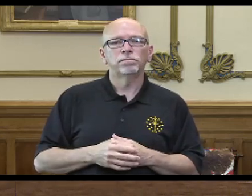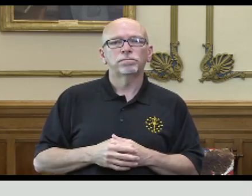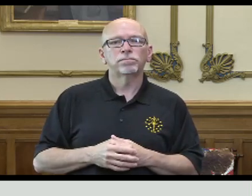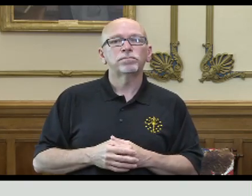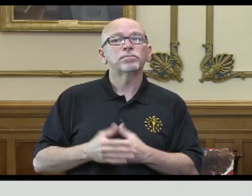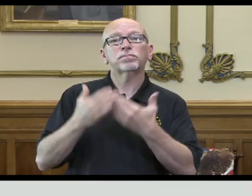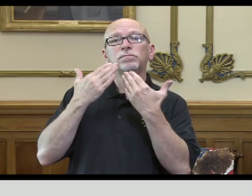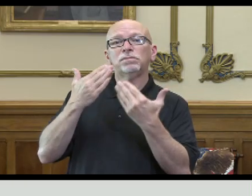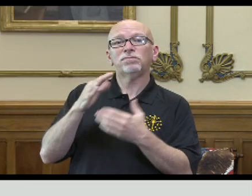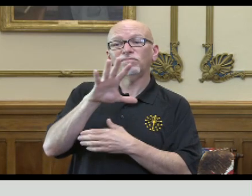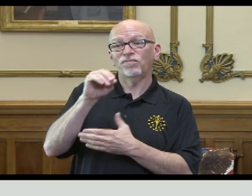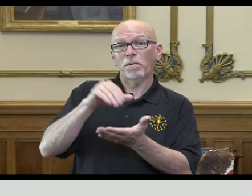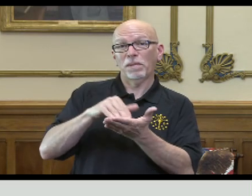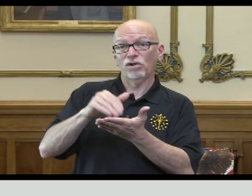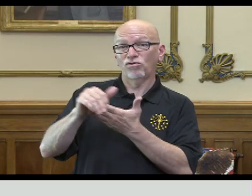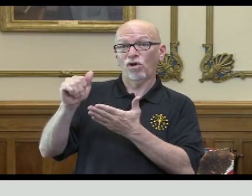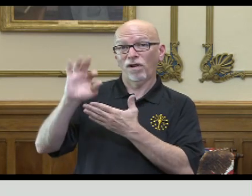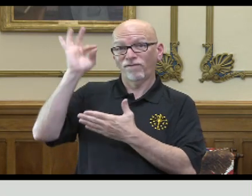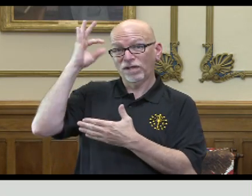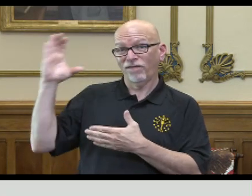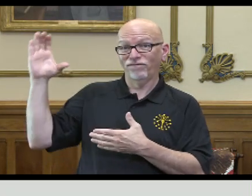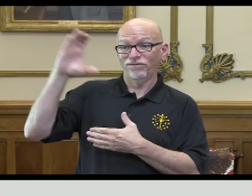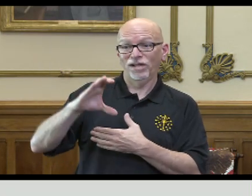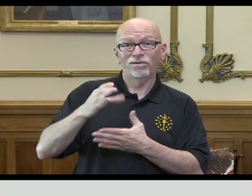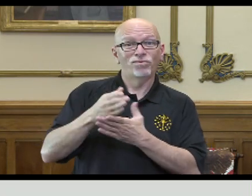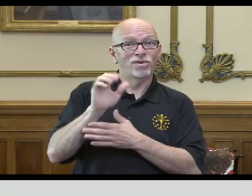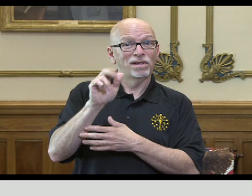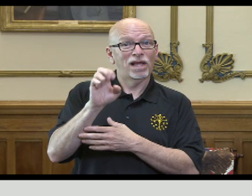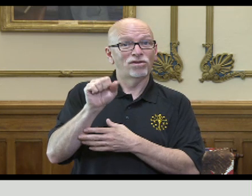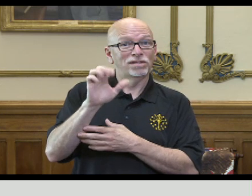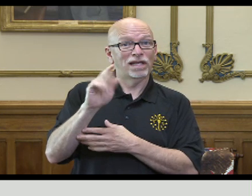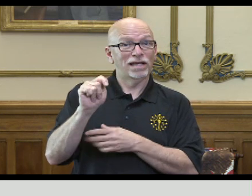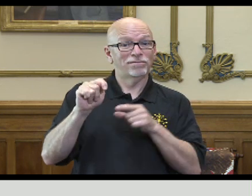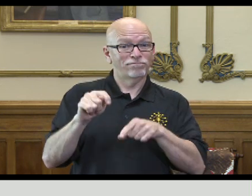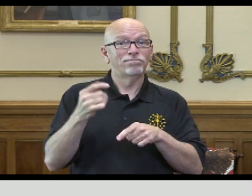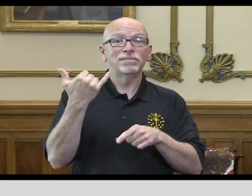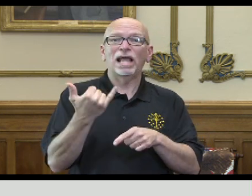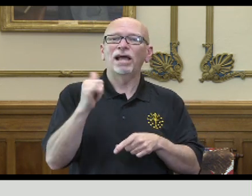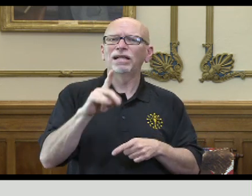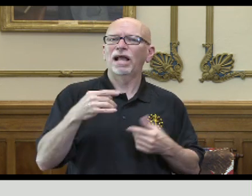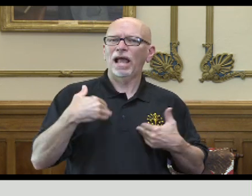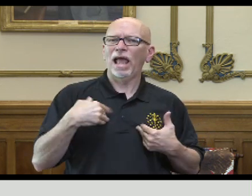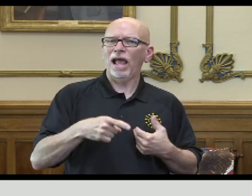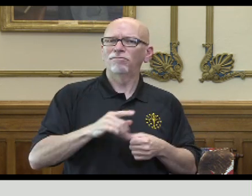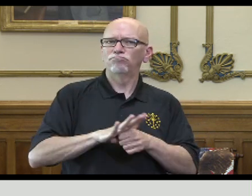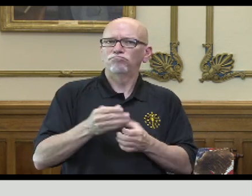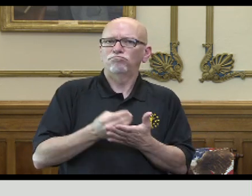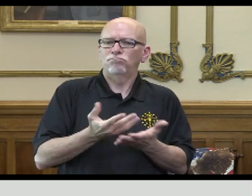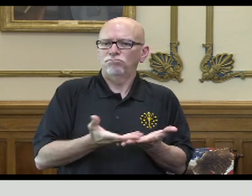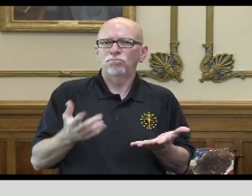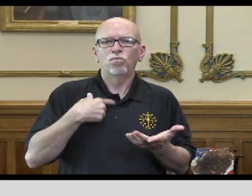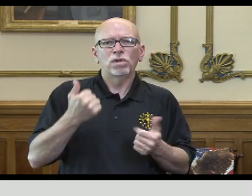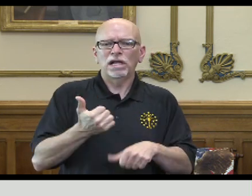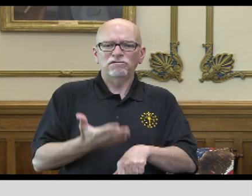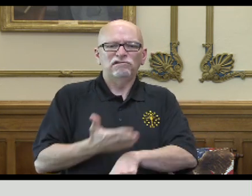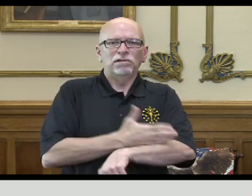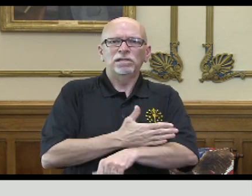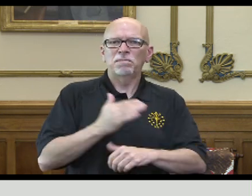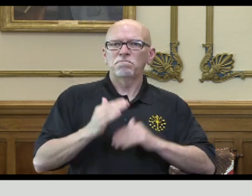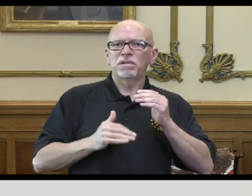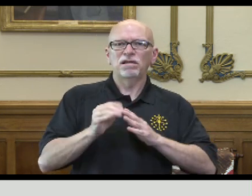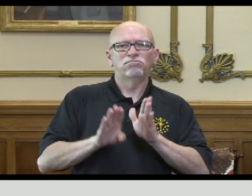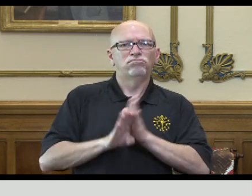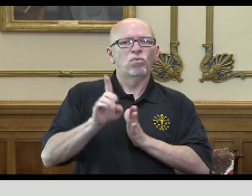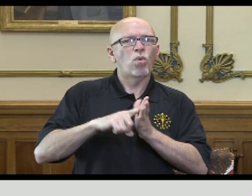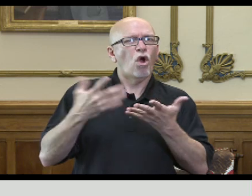Thanks to the $50 million in federal funding through the CARES Act, Indiana has the resources to scale up and build from what's